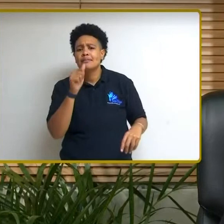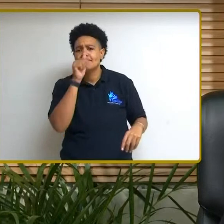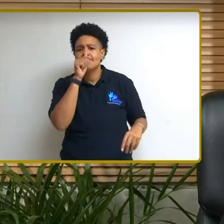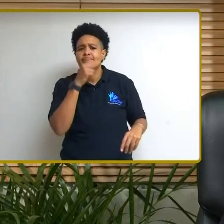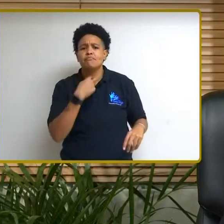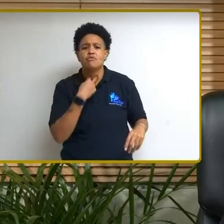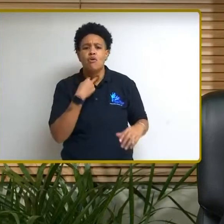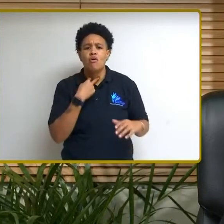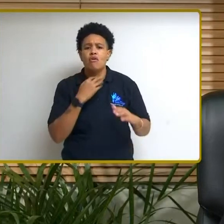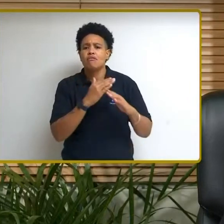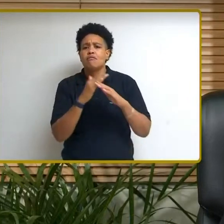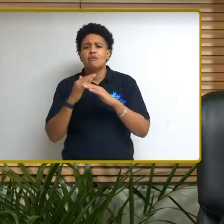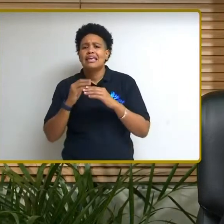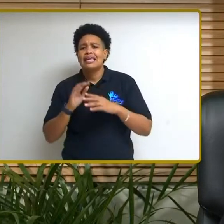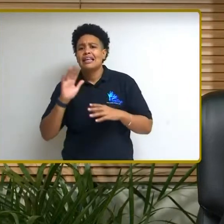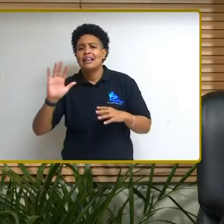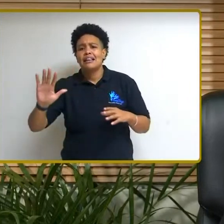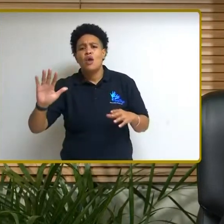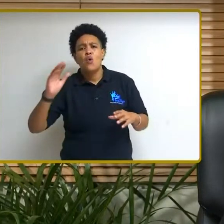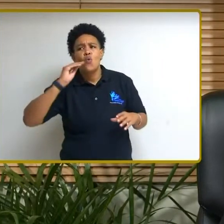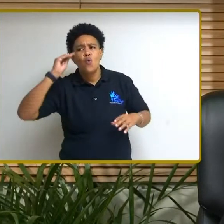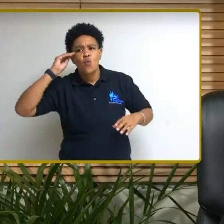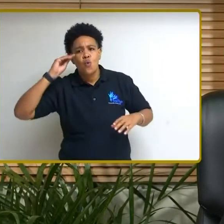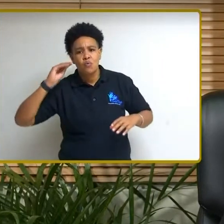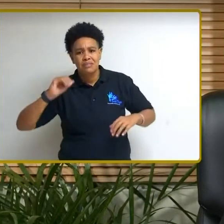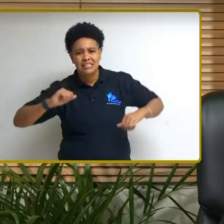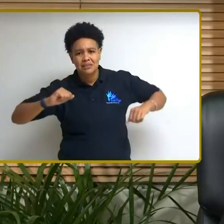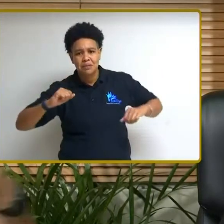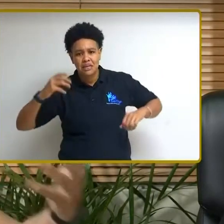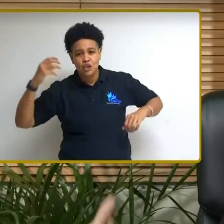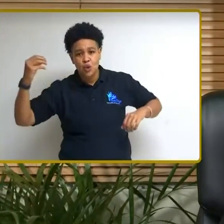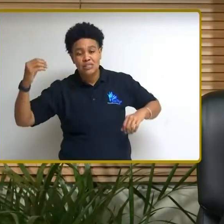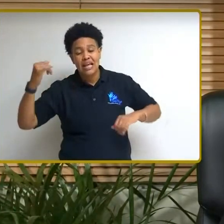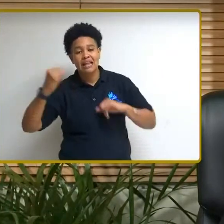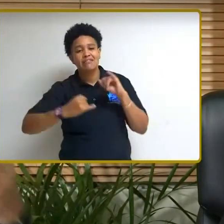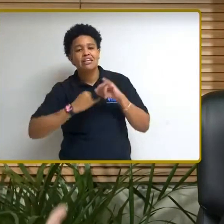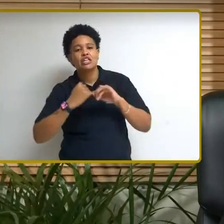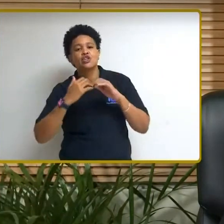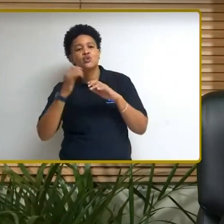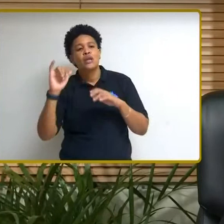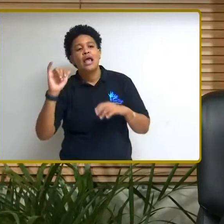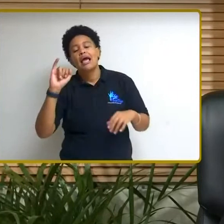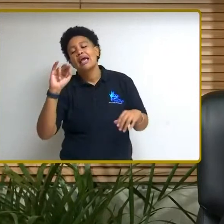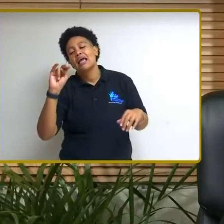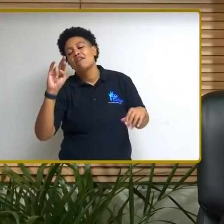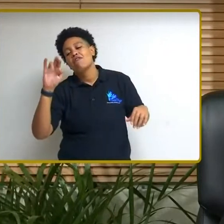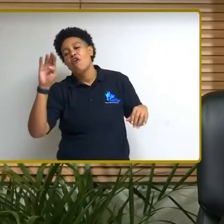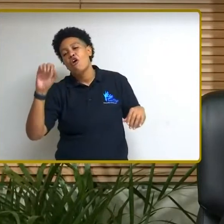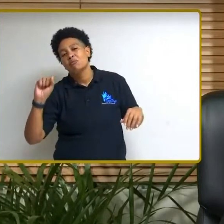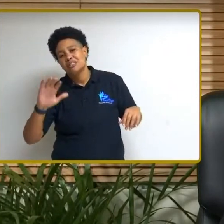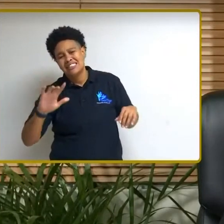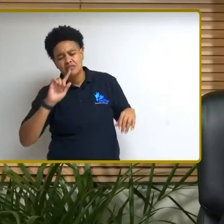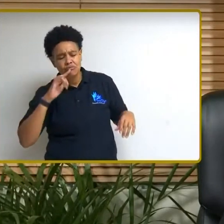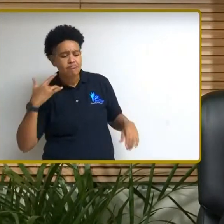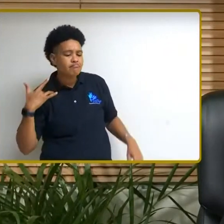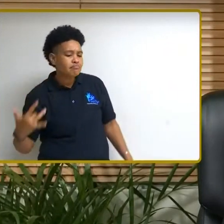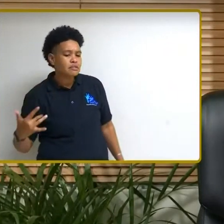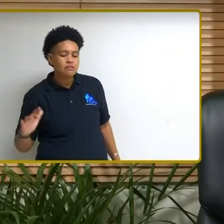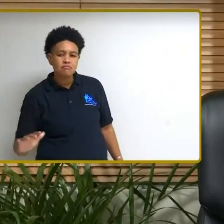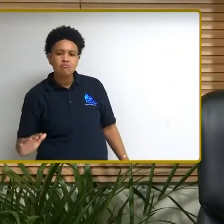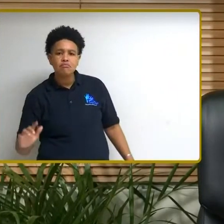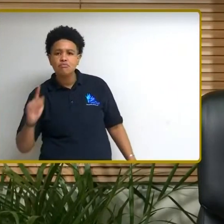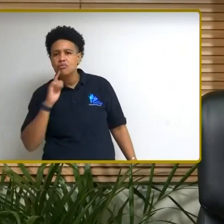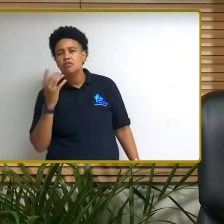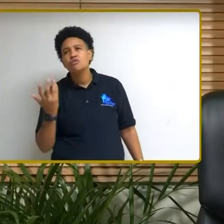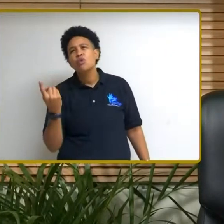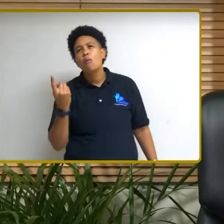confined in their home space, outside of the institutions like infirmaries, tend to be